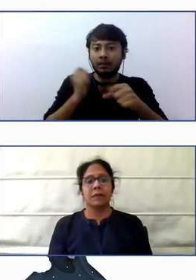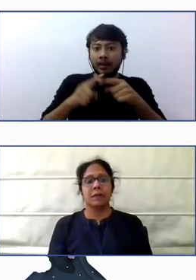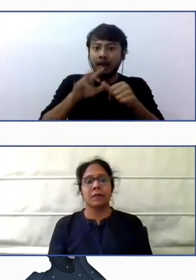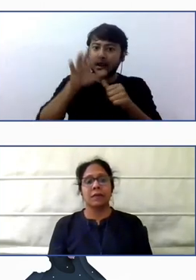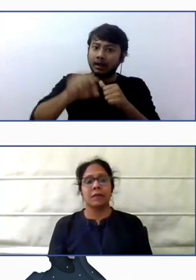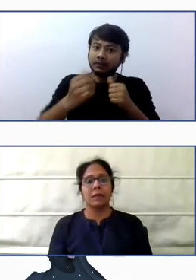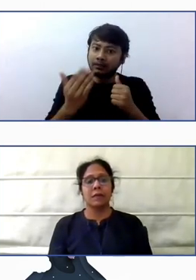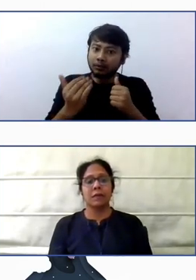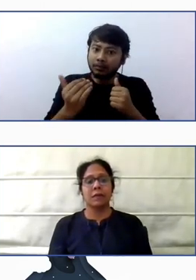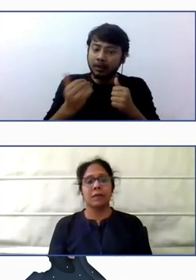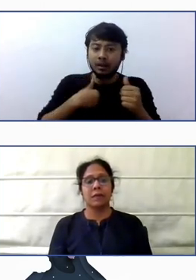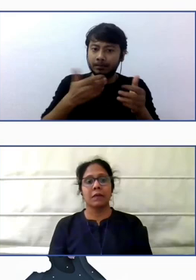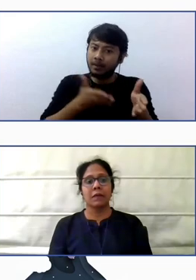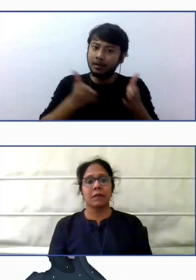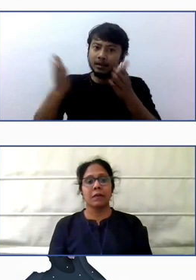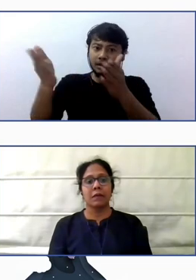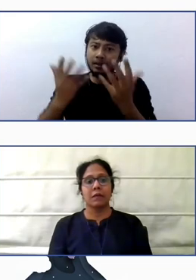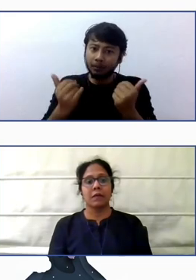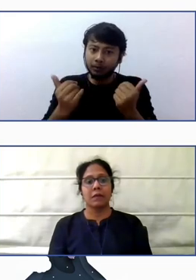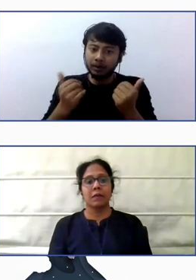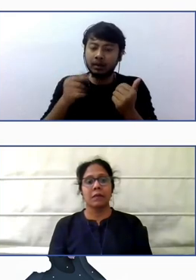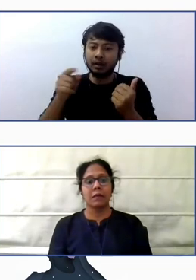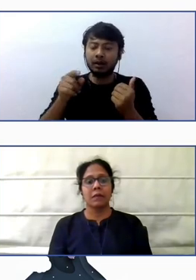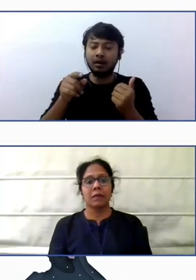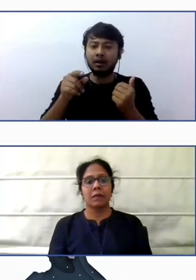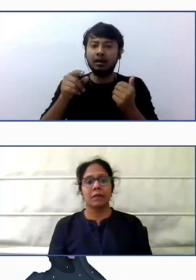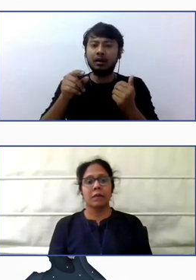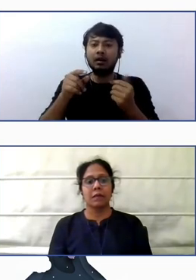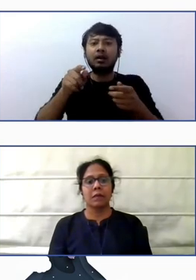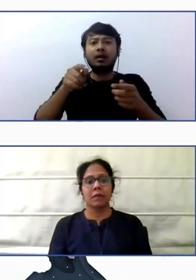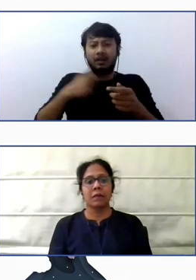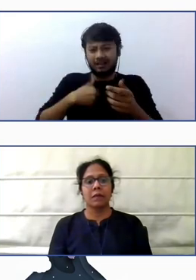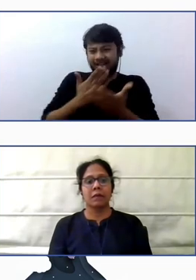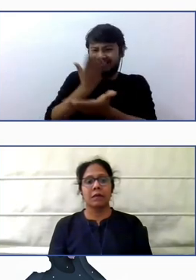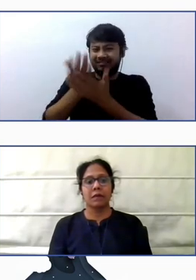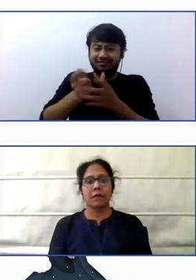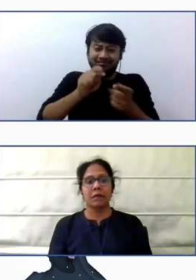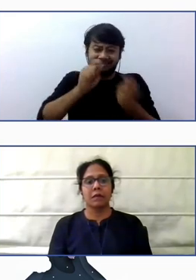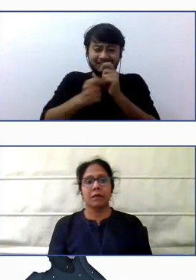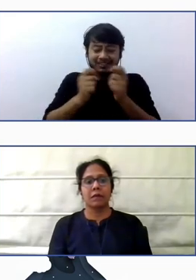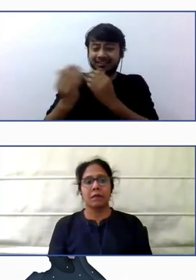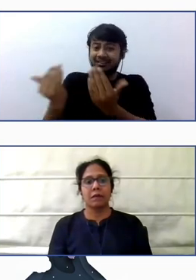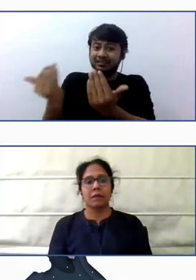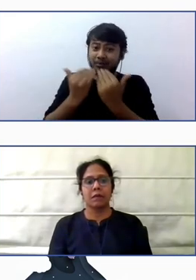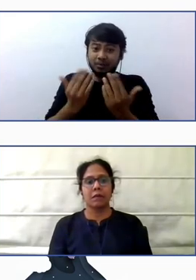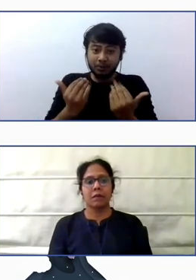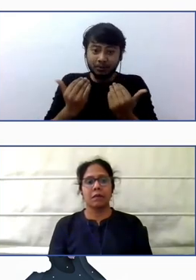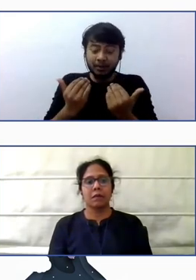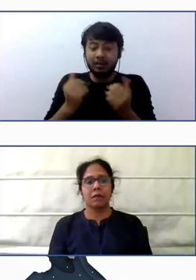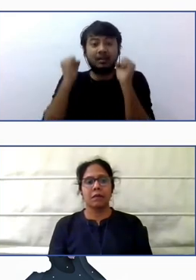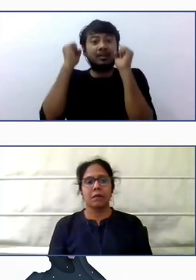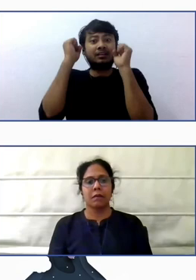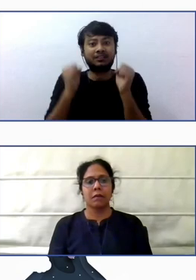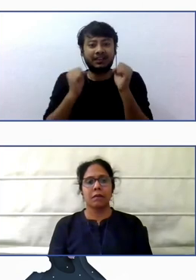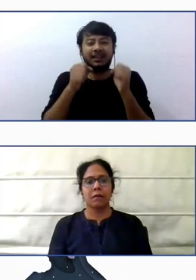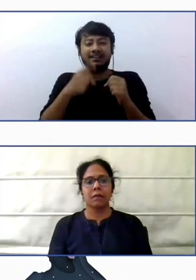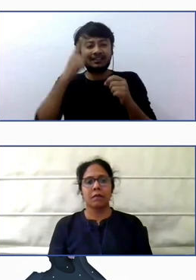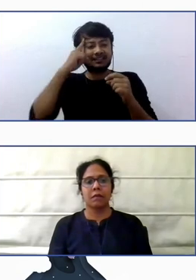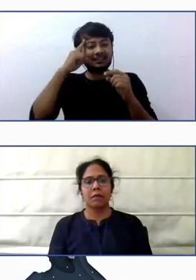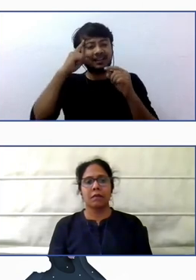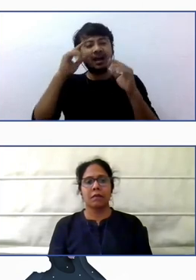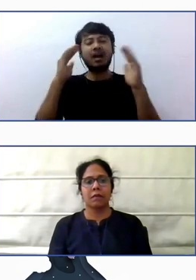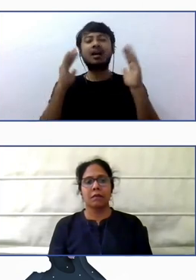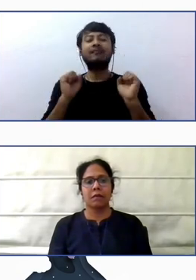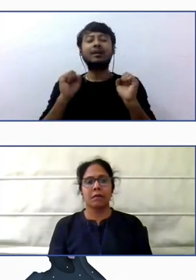reasonable accommodations during the interview? Am I able to have a comfortable chair so that I can concentrate on the